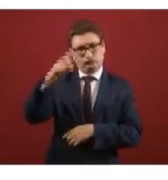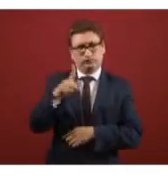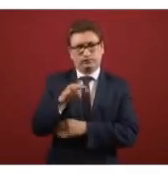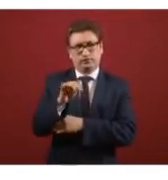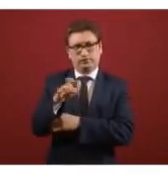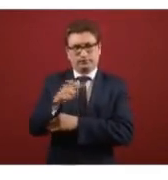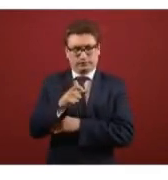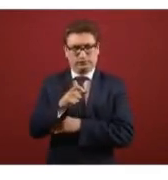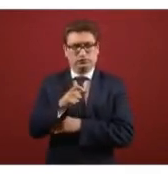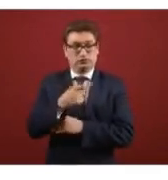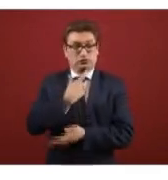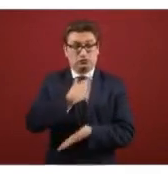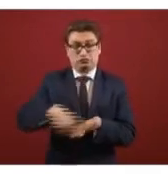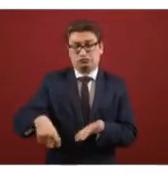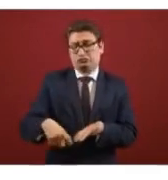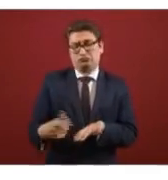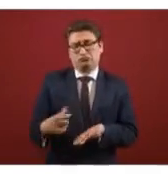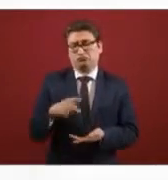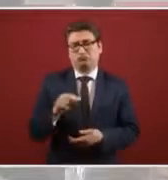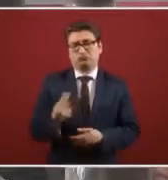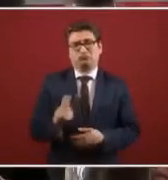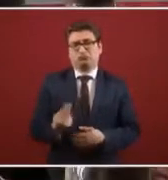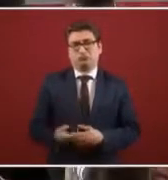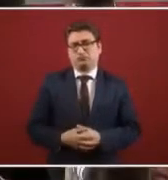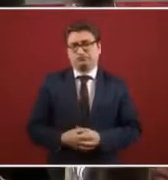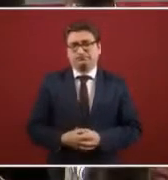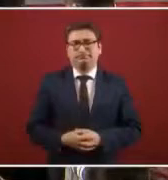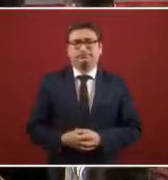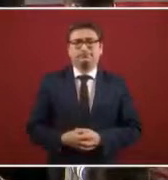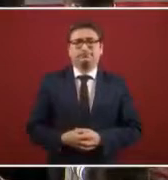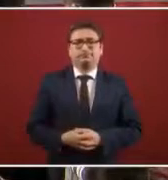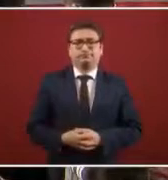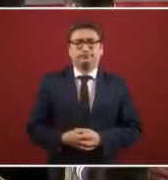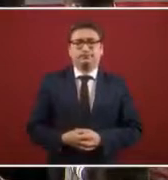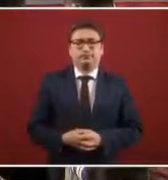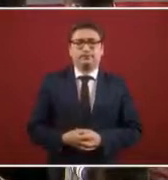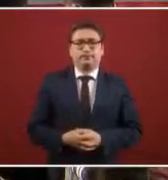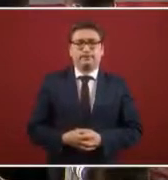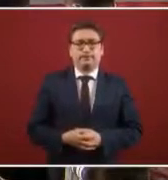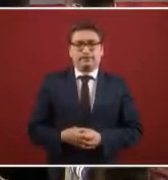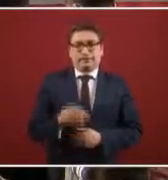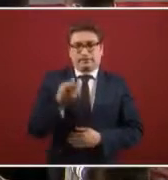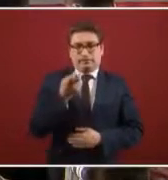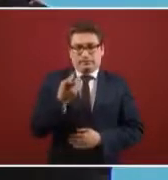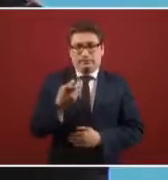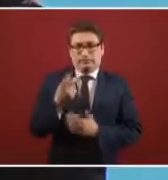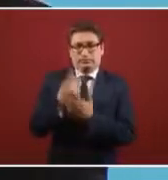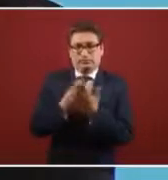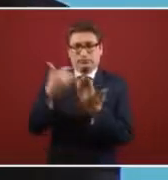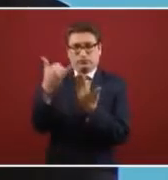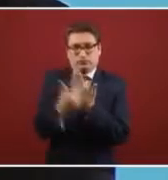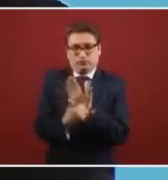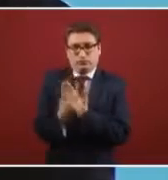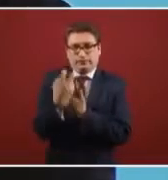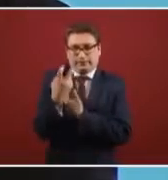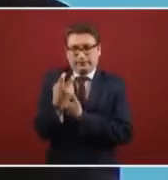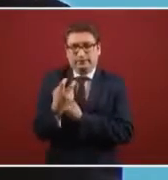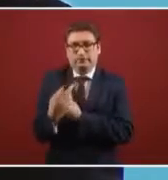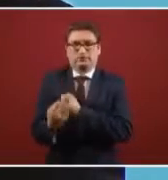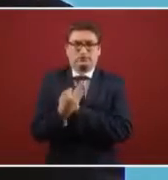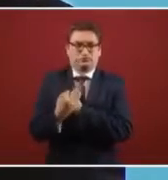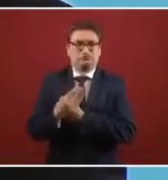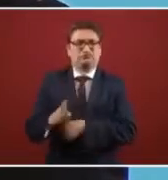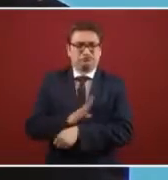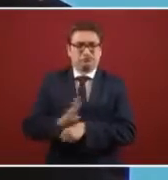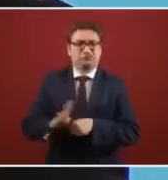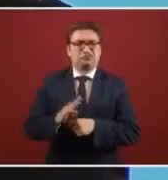solo peso para su It- adquisición. So they didn't have to pay any money for the El proyecto, acquisition of that. tenemos beneficios porque